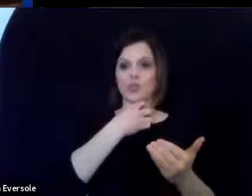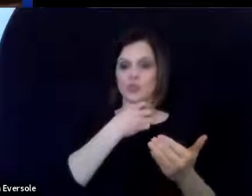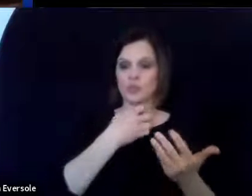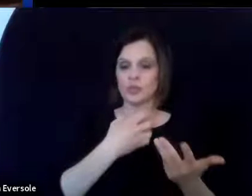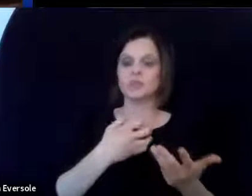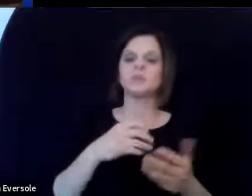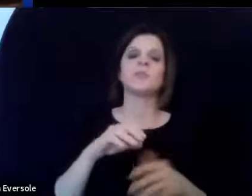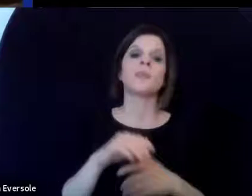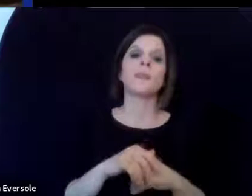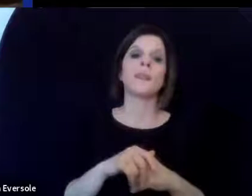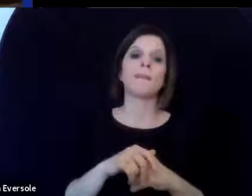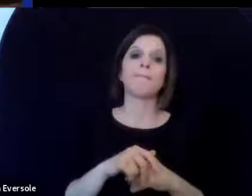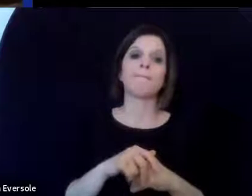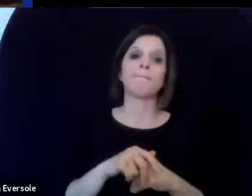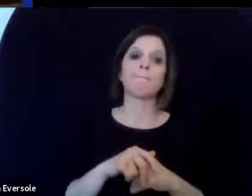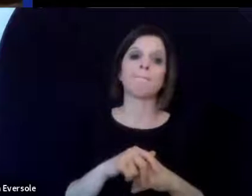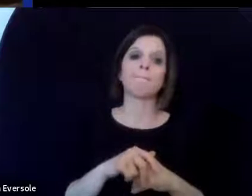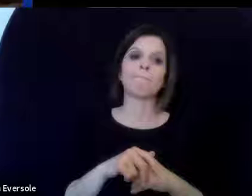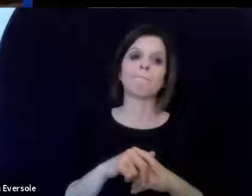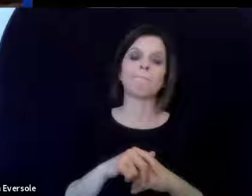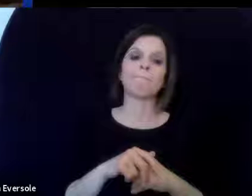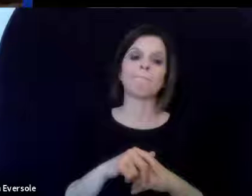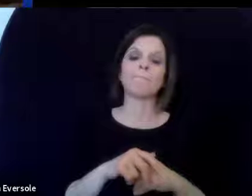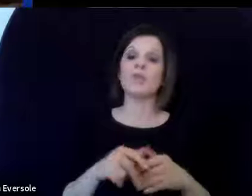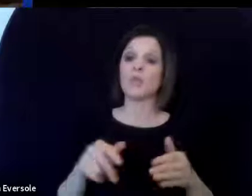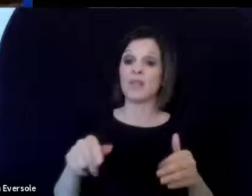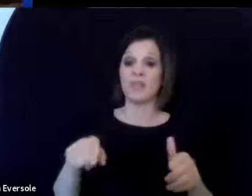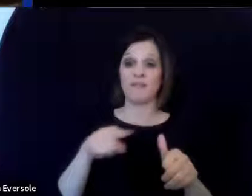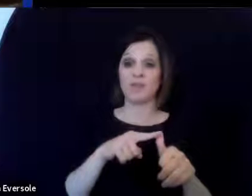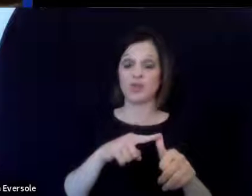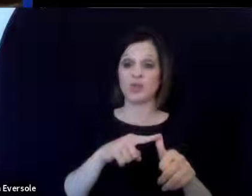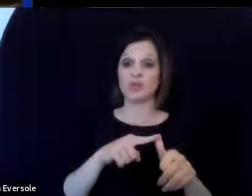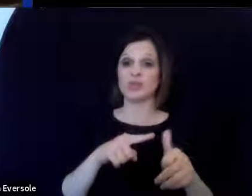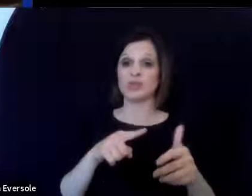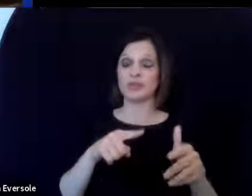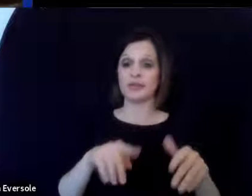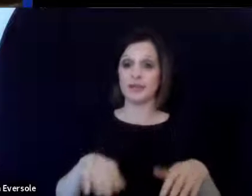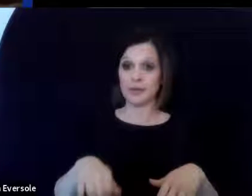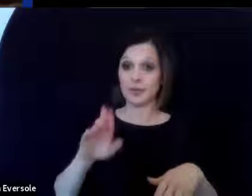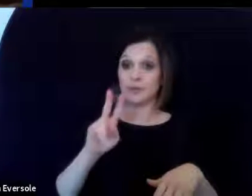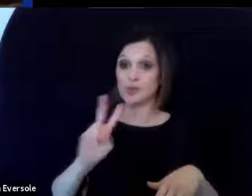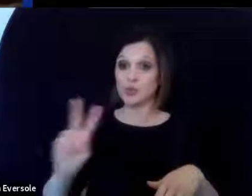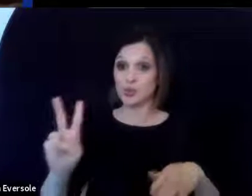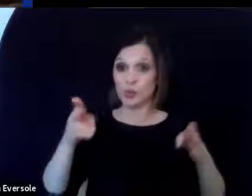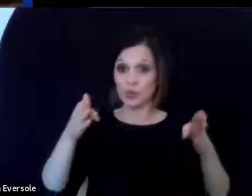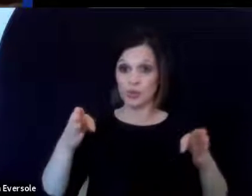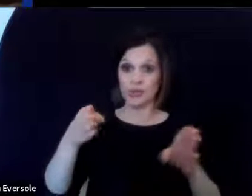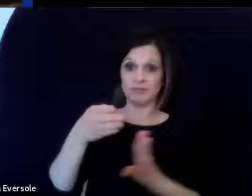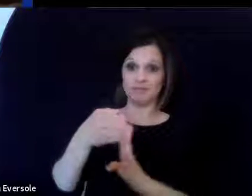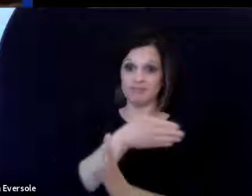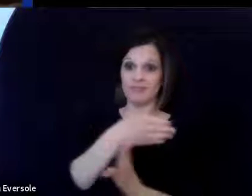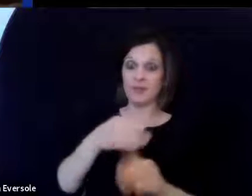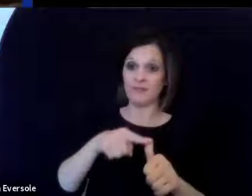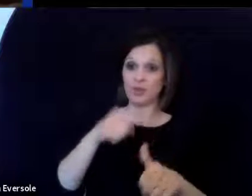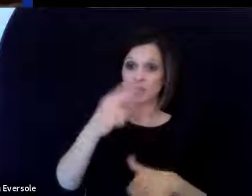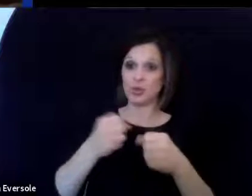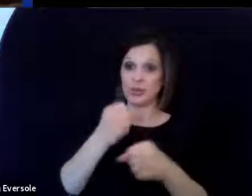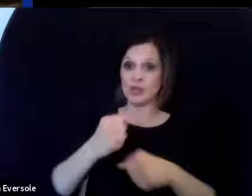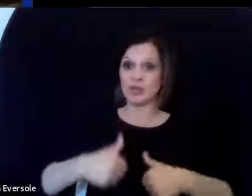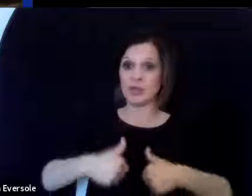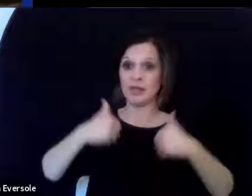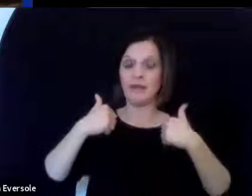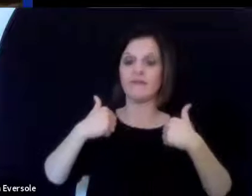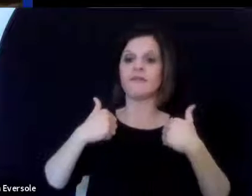first 2 years of life, aspiration of food, aspiration of liquid is the